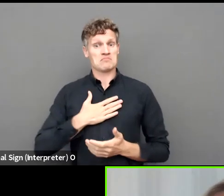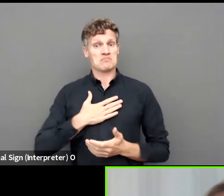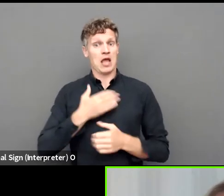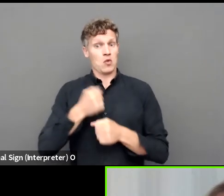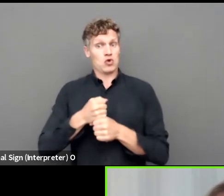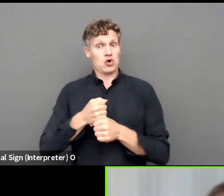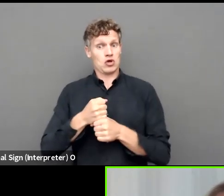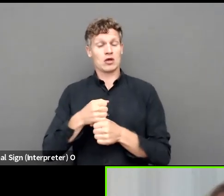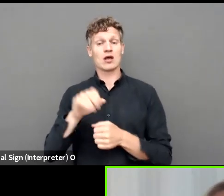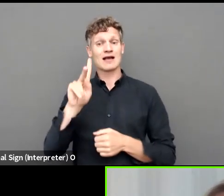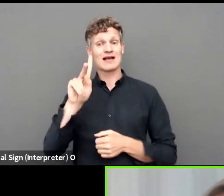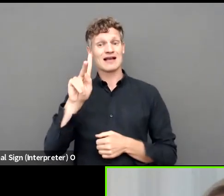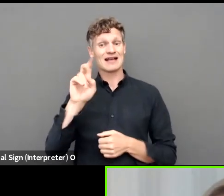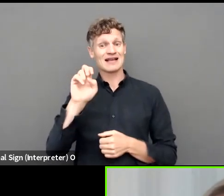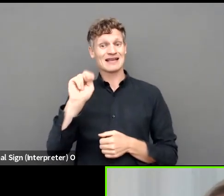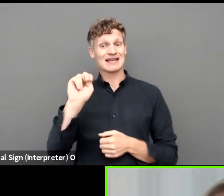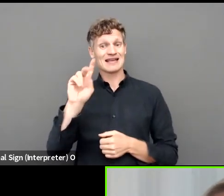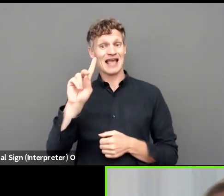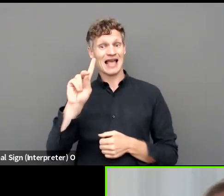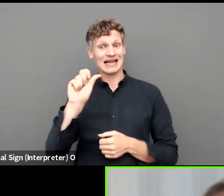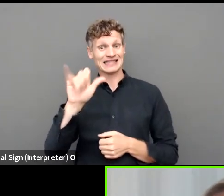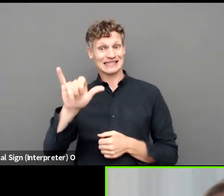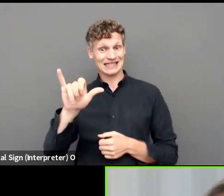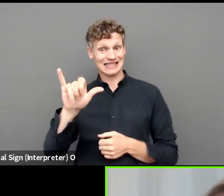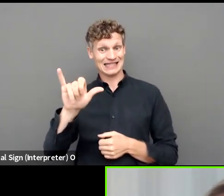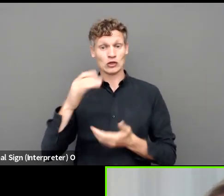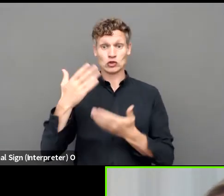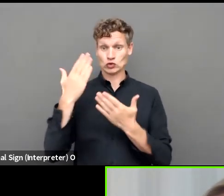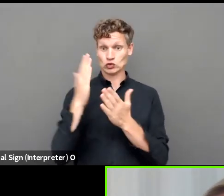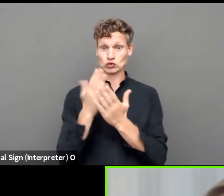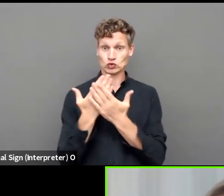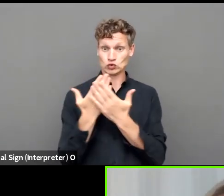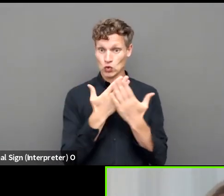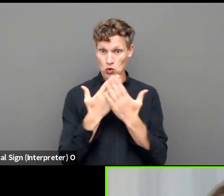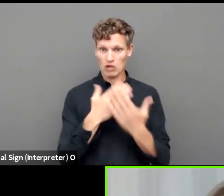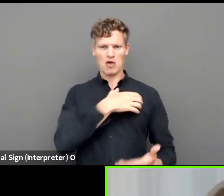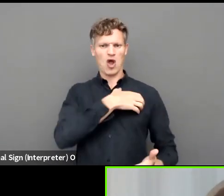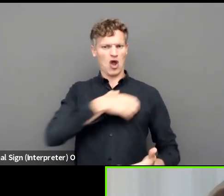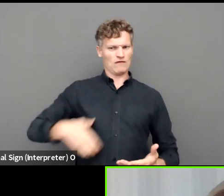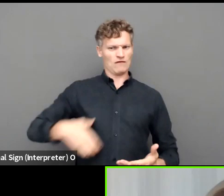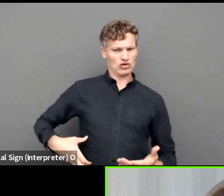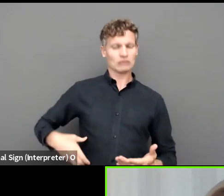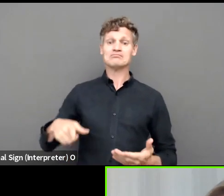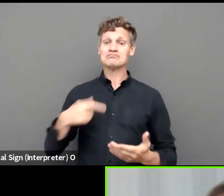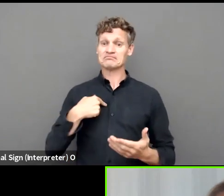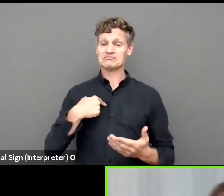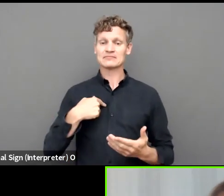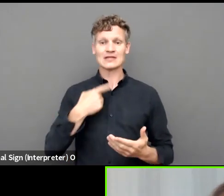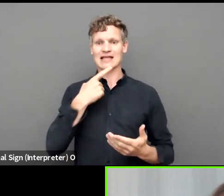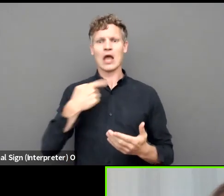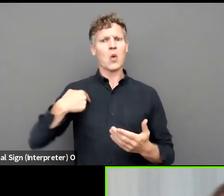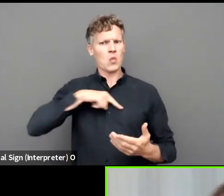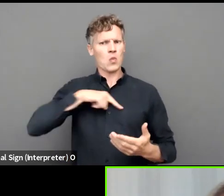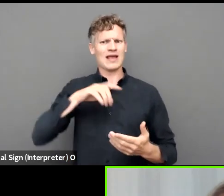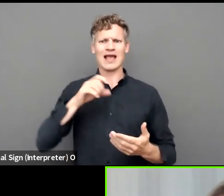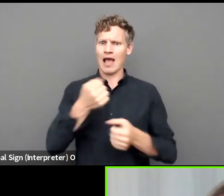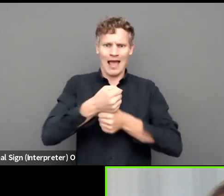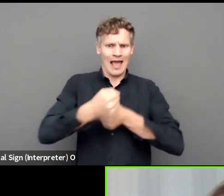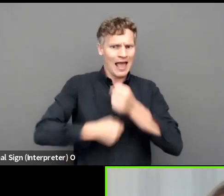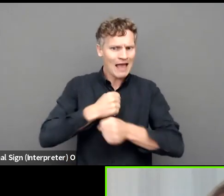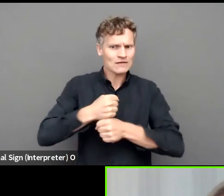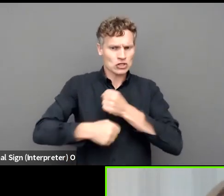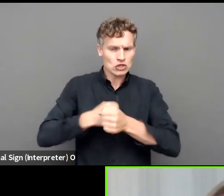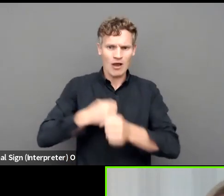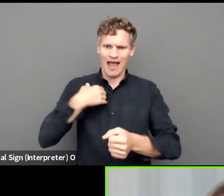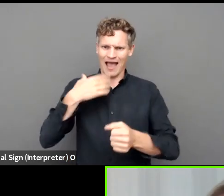trying to do to kind of fight some of these tendencies? So first of all, I should mention, we do gender pay audits every year. So that's